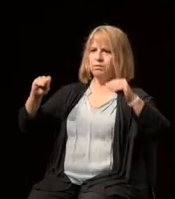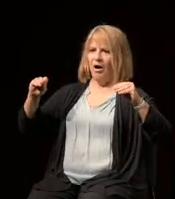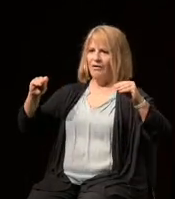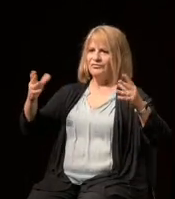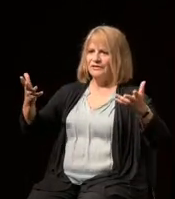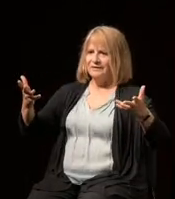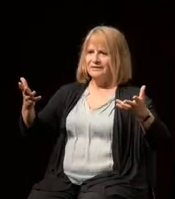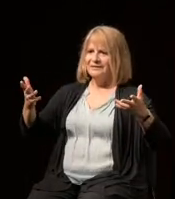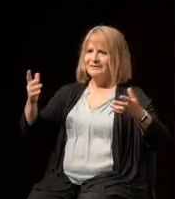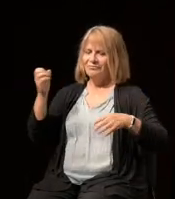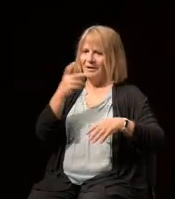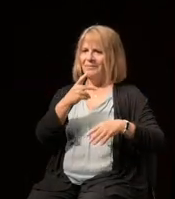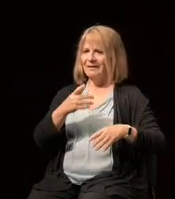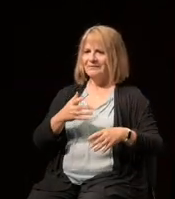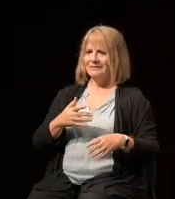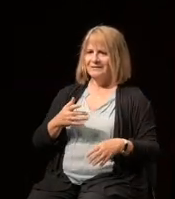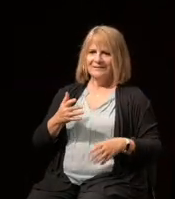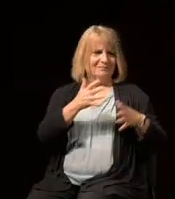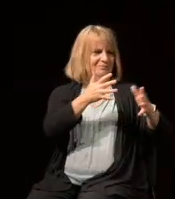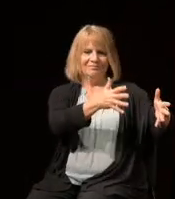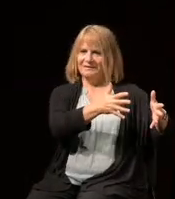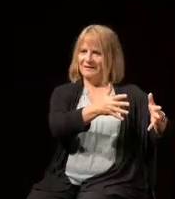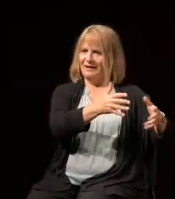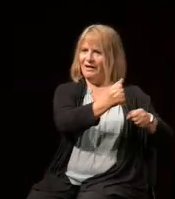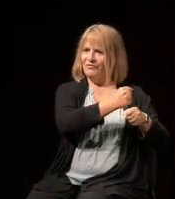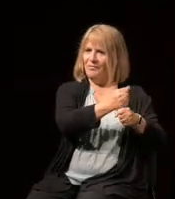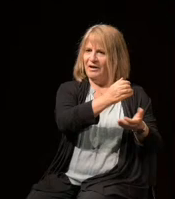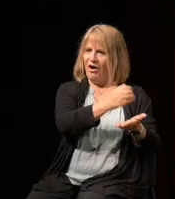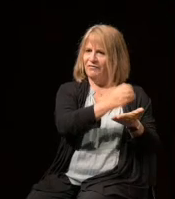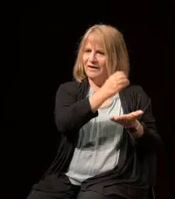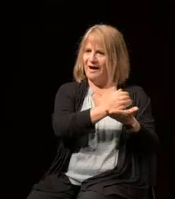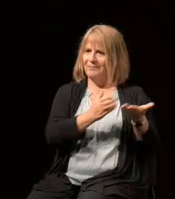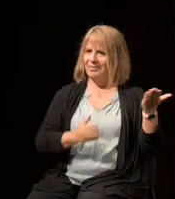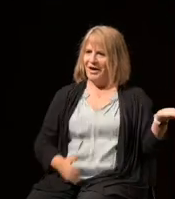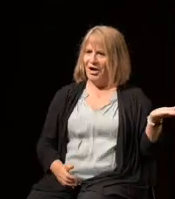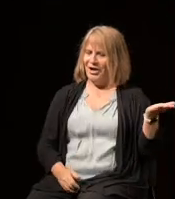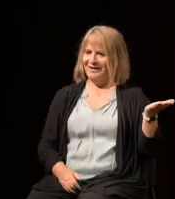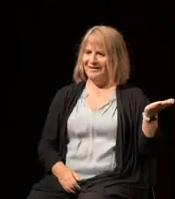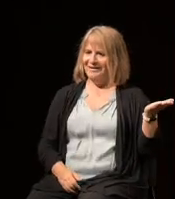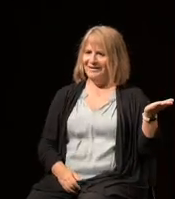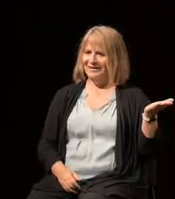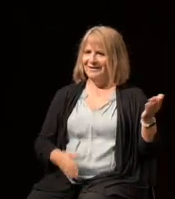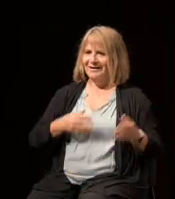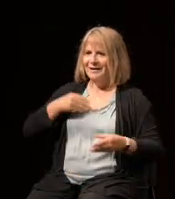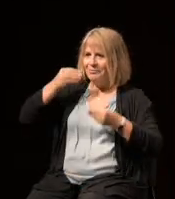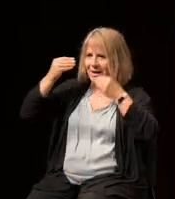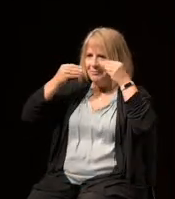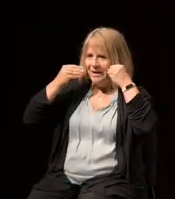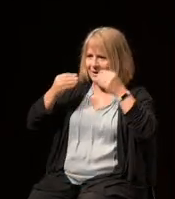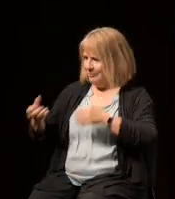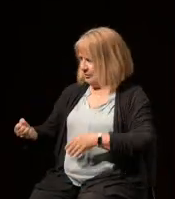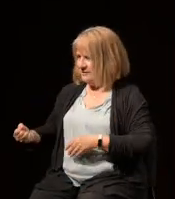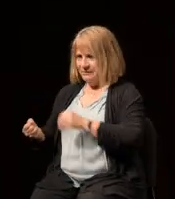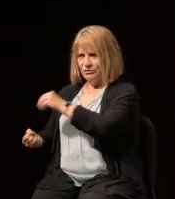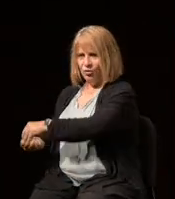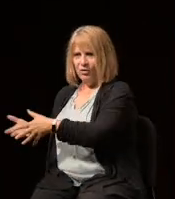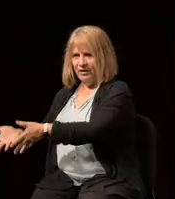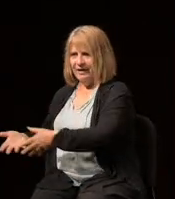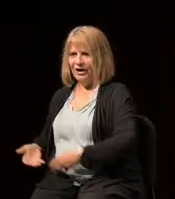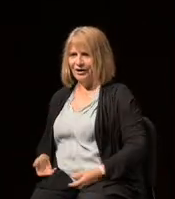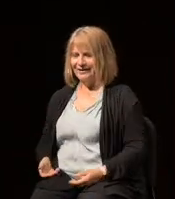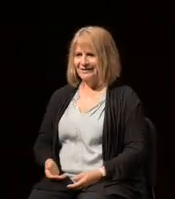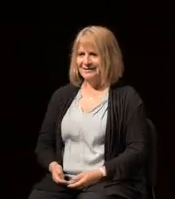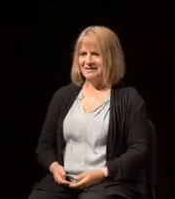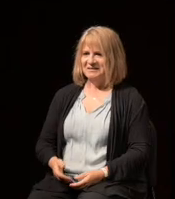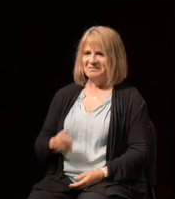and, you know, my coffee cup was still in the office and, you know, my makeup was still in the drawer at my desk and, you know, I